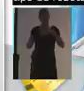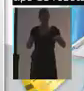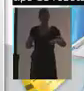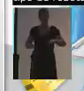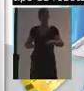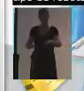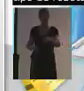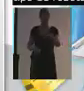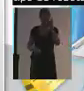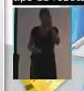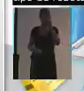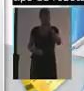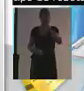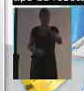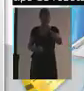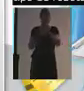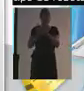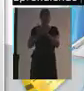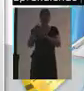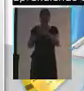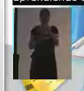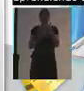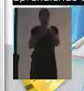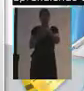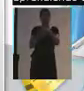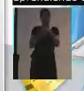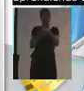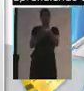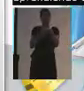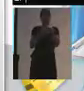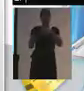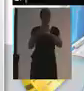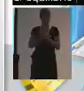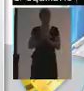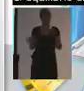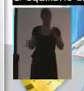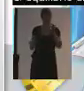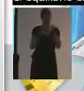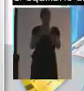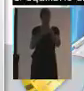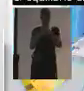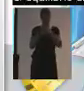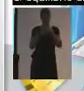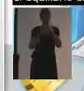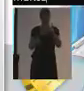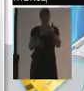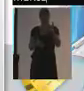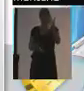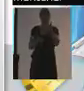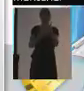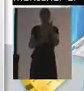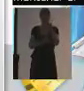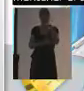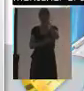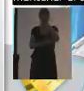like using another kind of robot on wheels to see how we can,